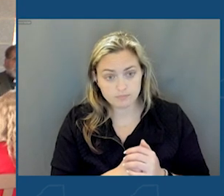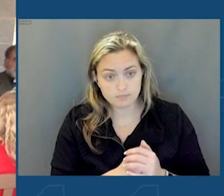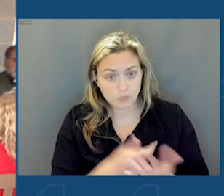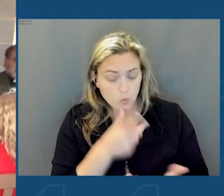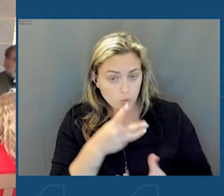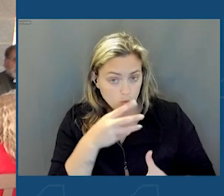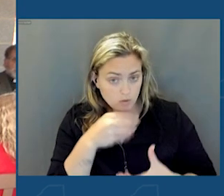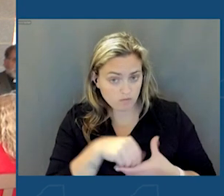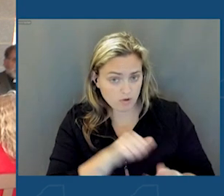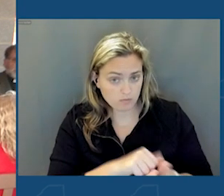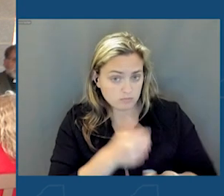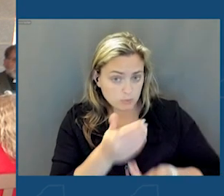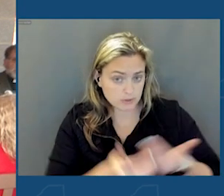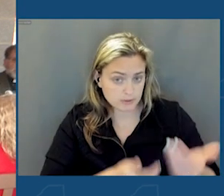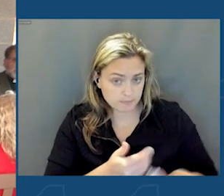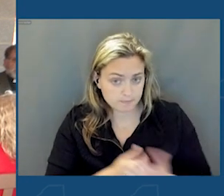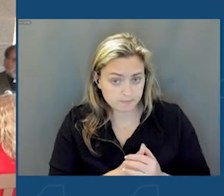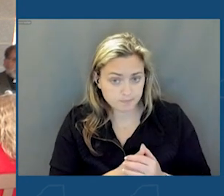in this process.